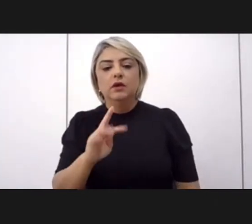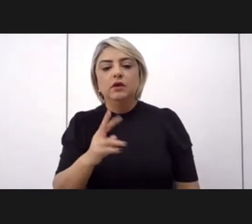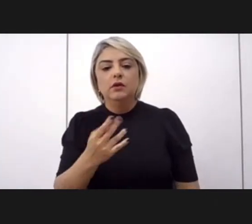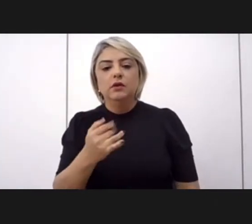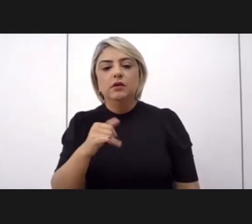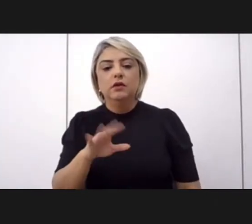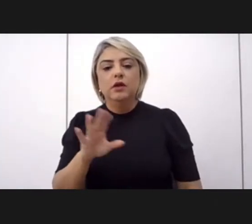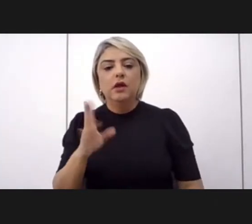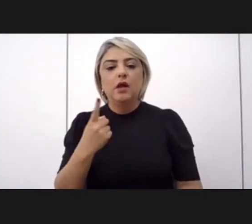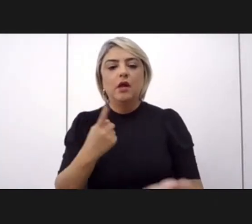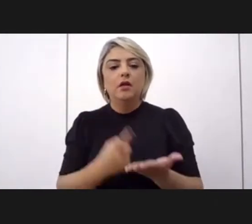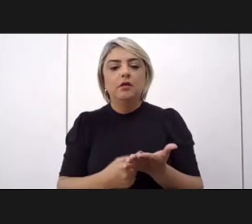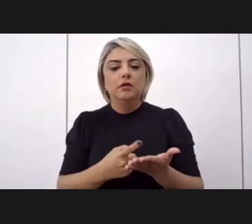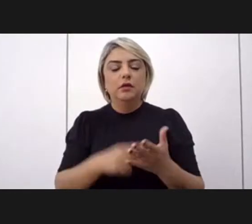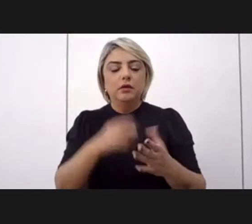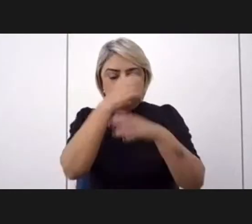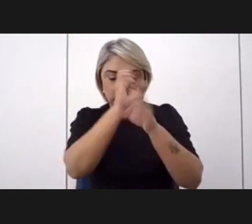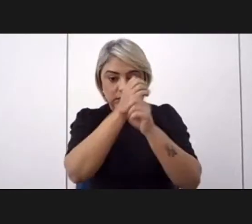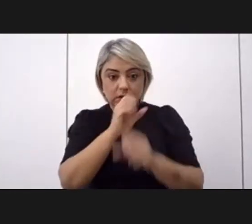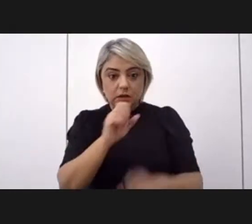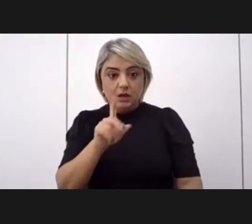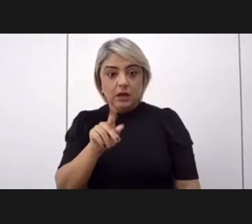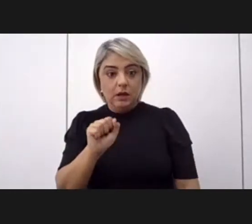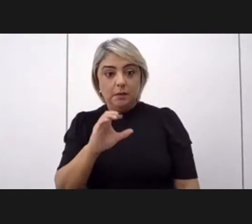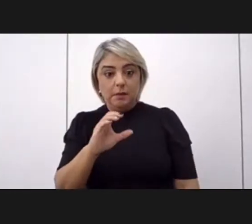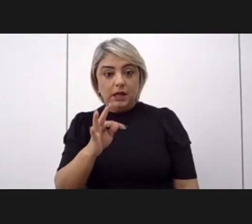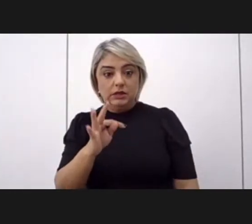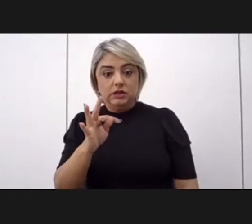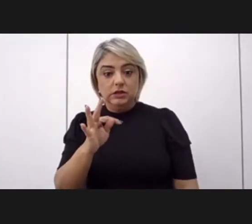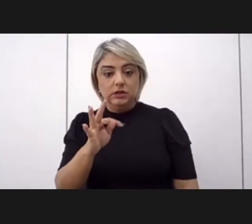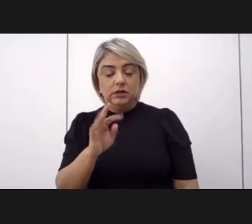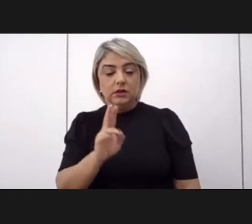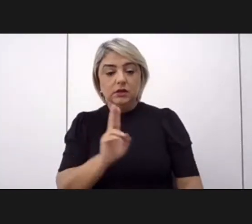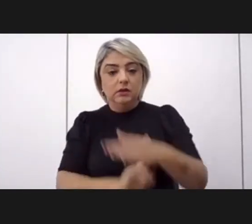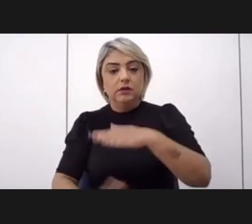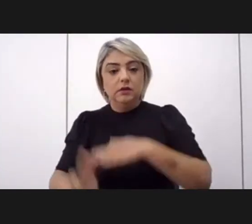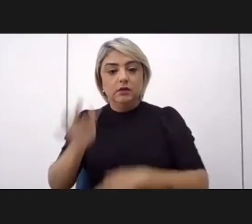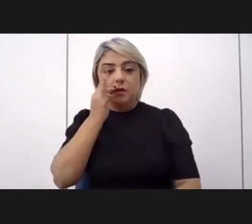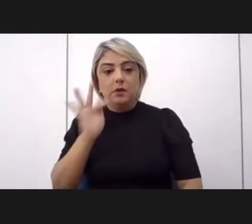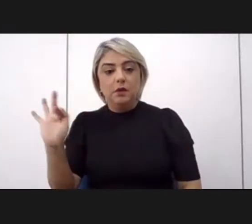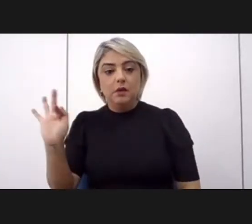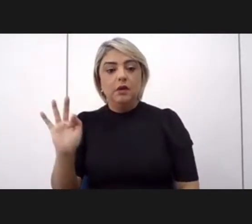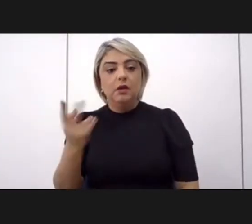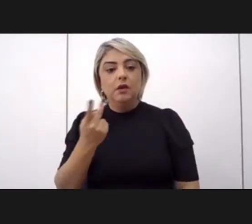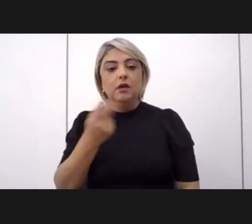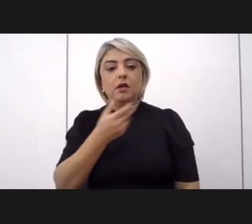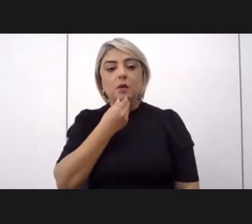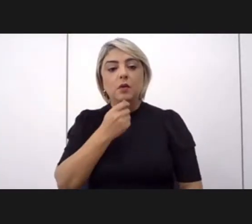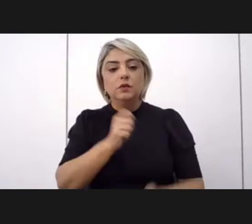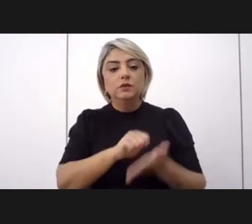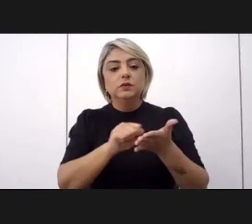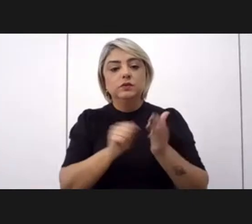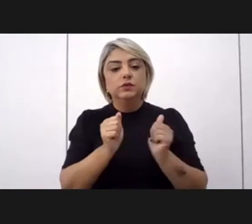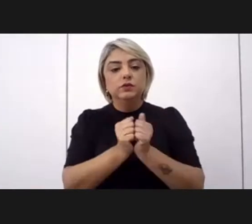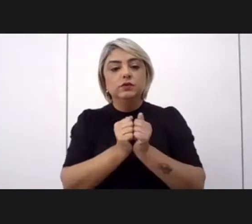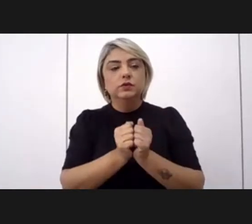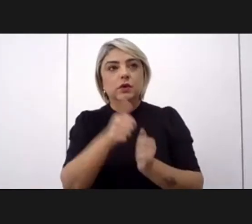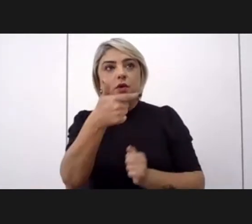laboratory Pacte from the University of Grenoble. And he wrote with another colleague, Cécile